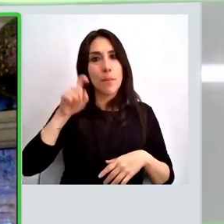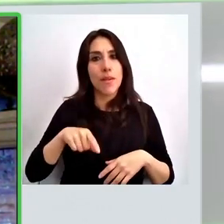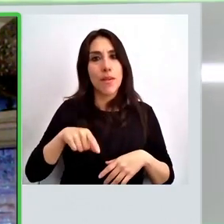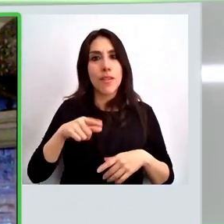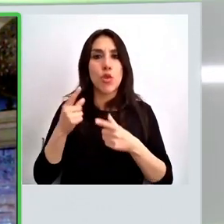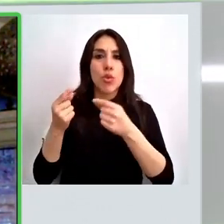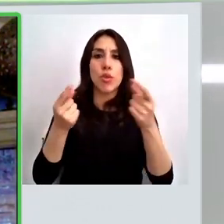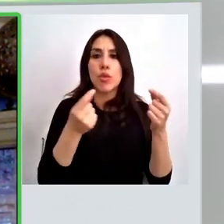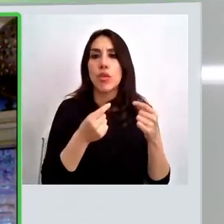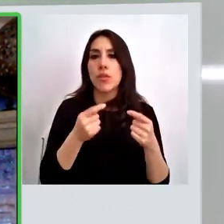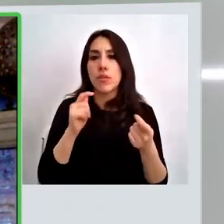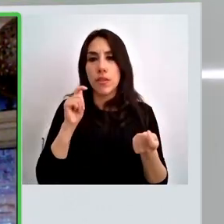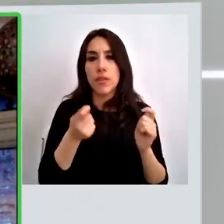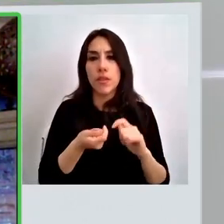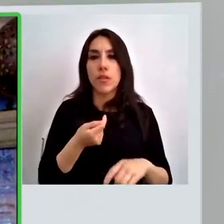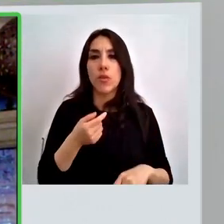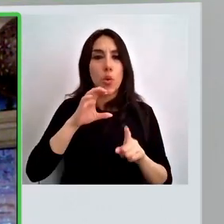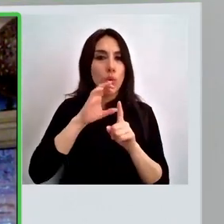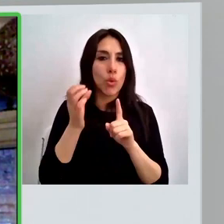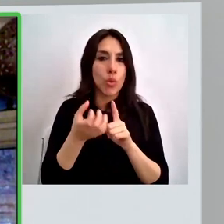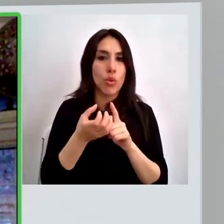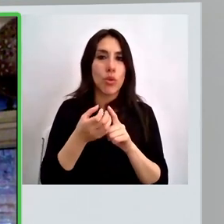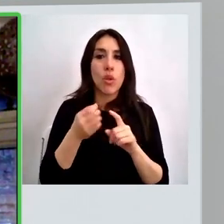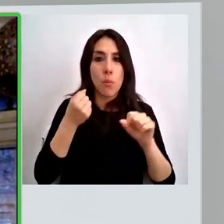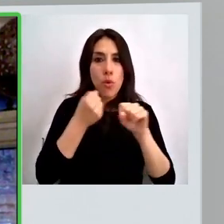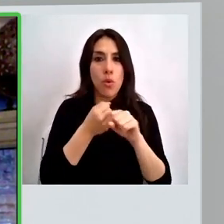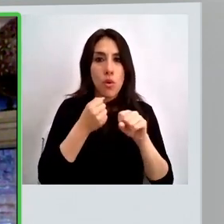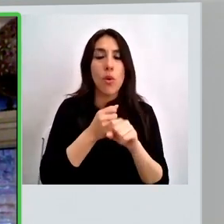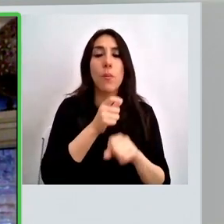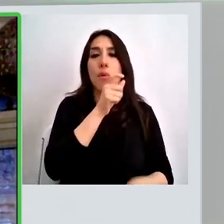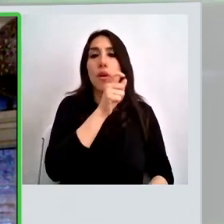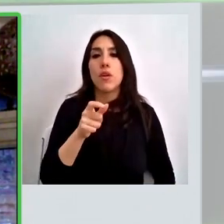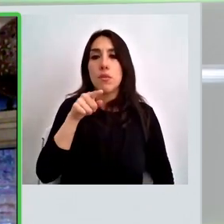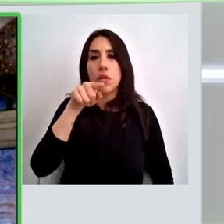about who they are and what they deliver for their organisations.